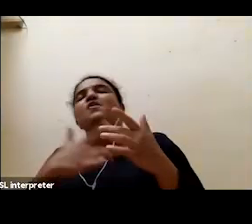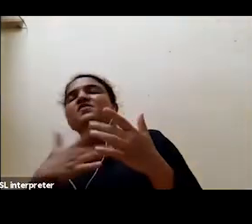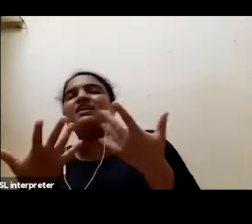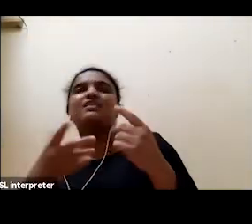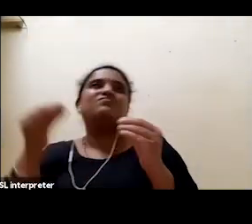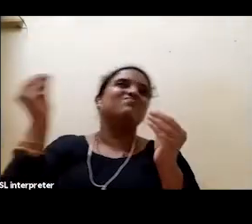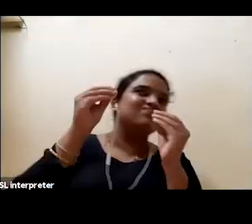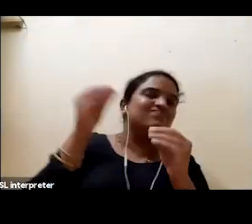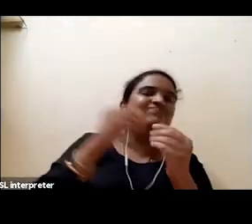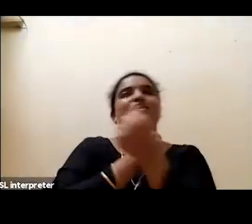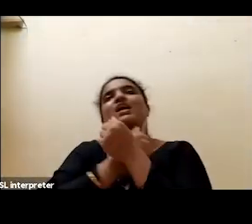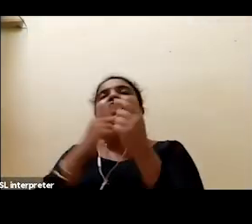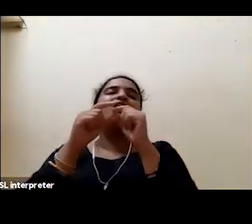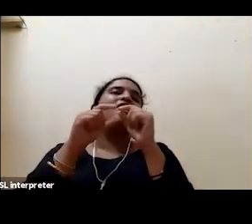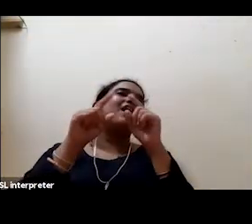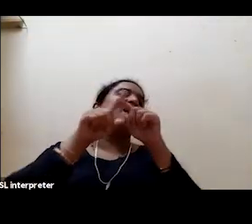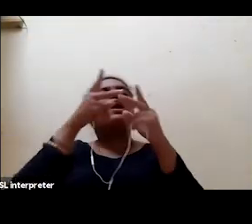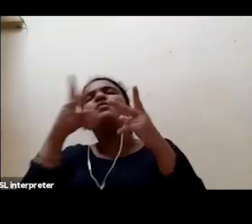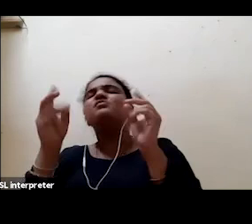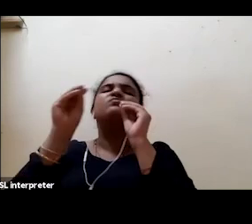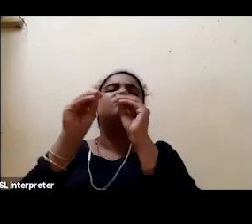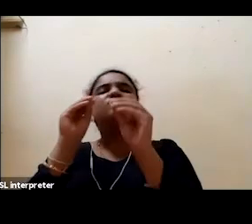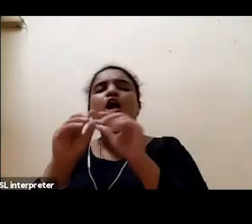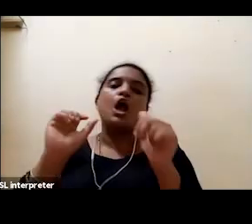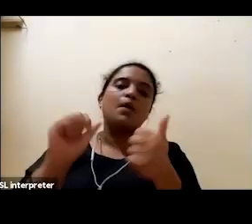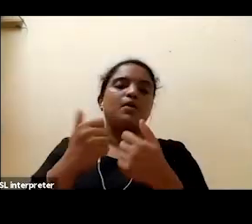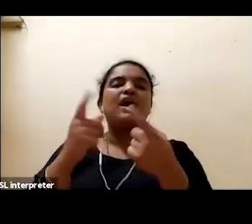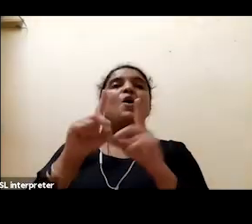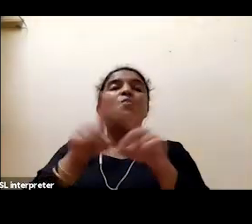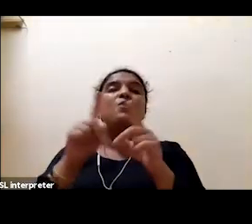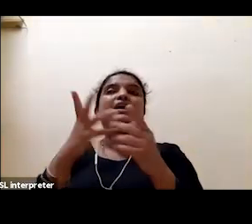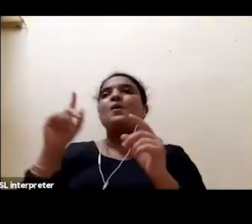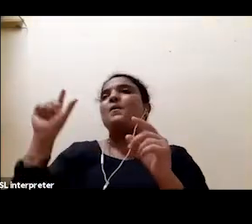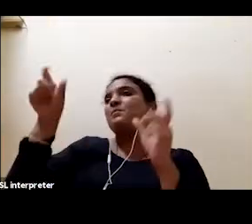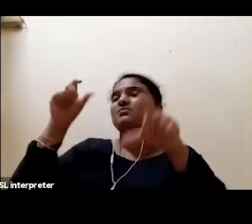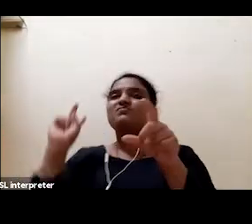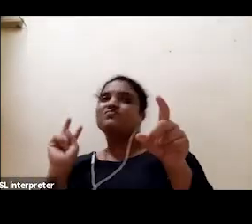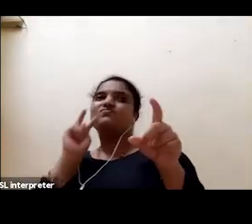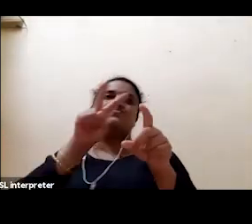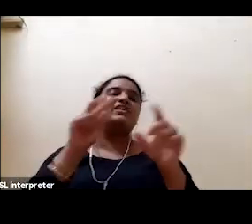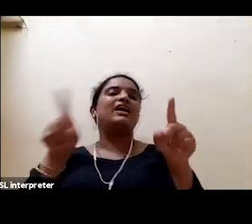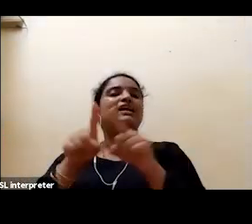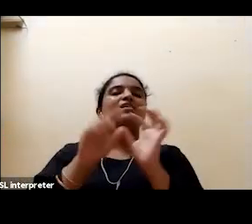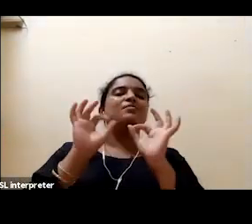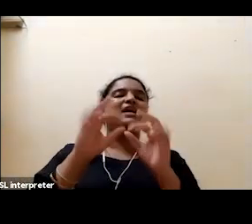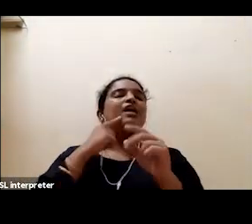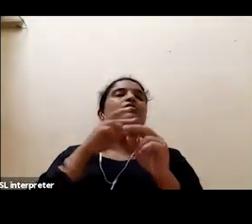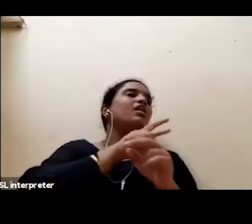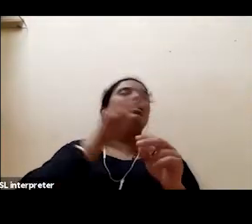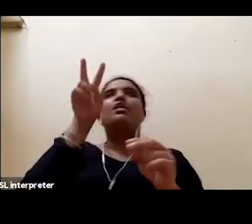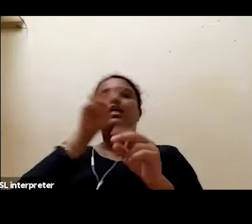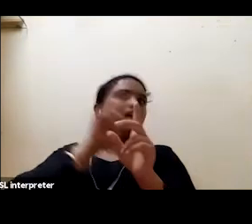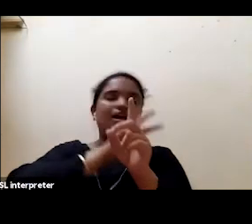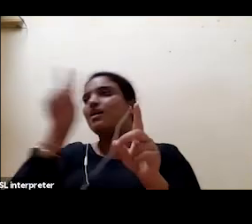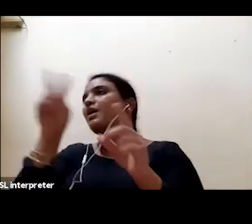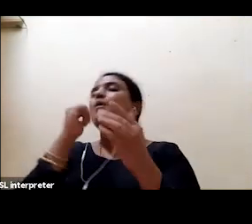something counterintuitive, something really interesting to grab the reader's attention. Because, when you want your reader to read 800 to